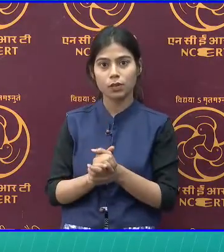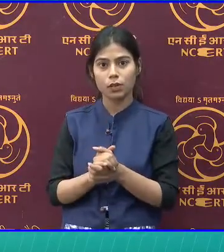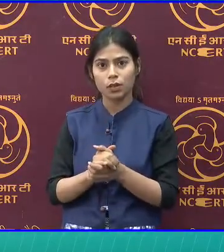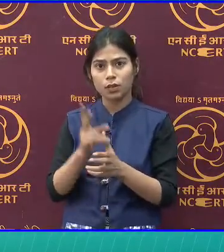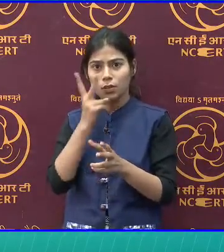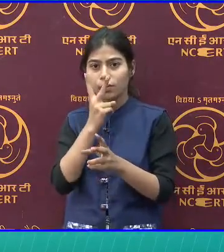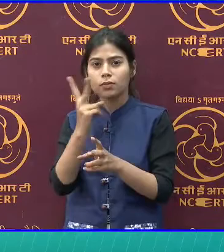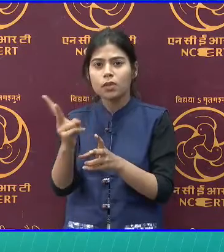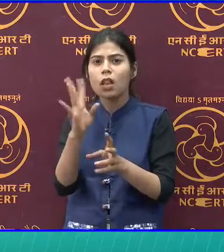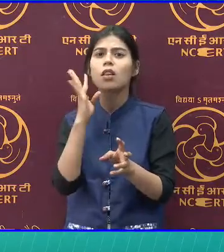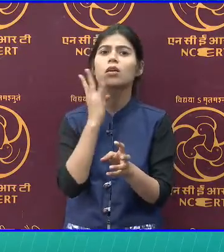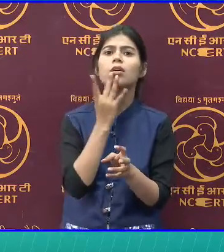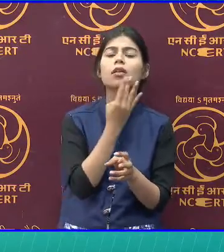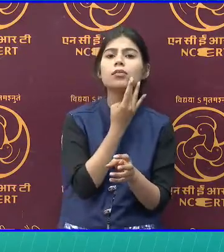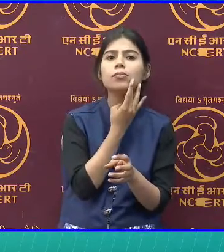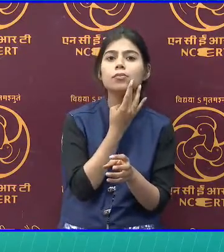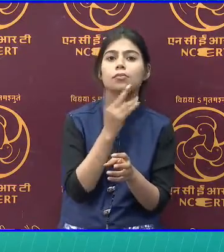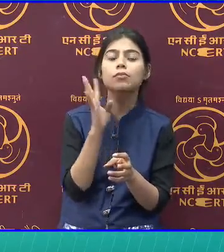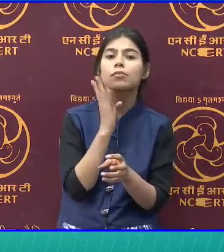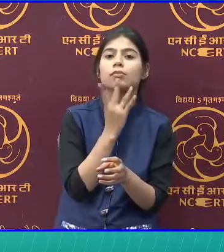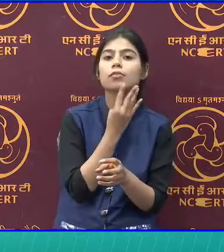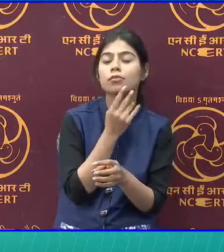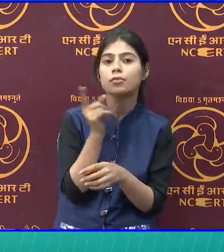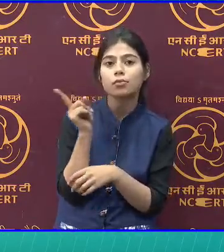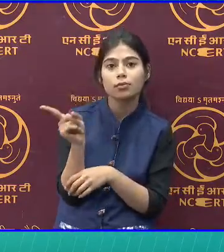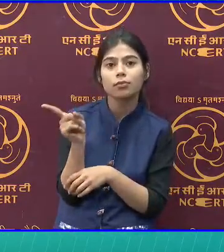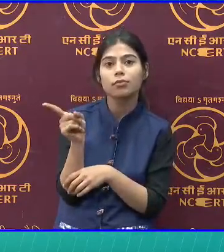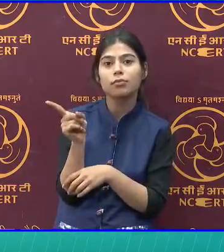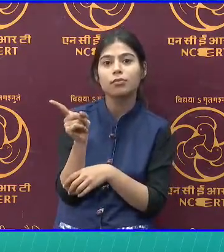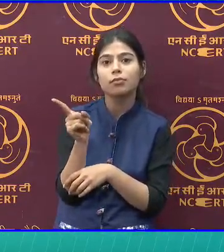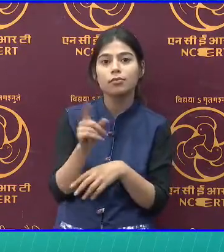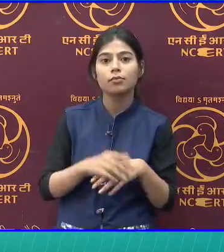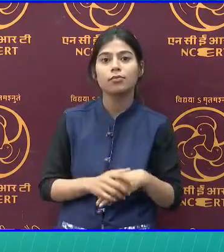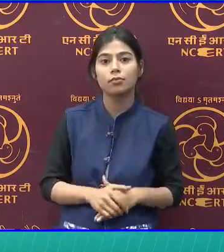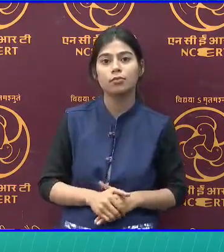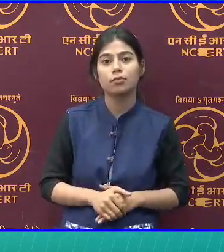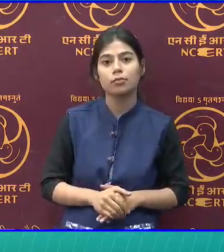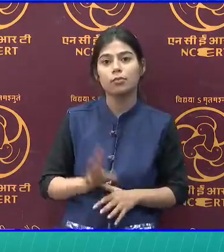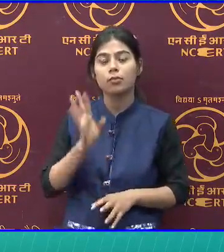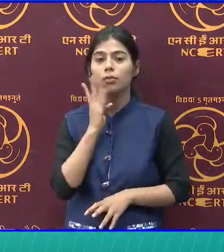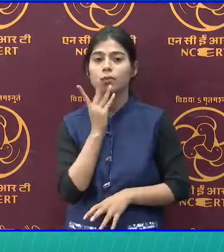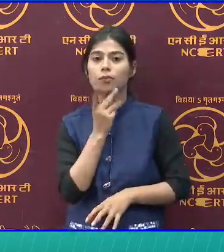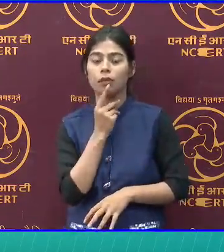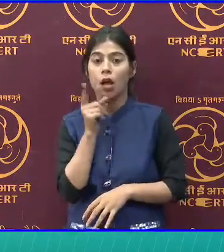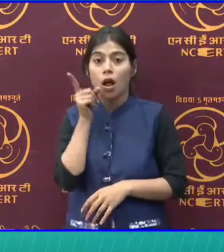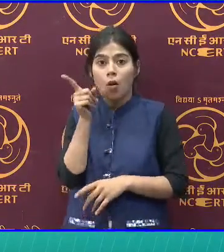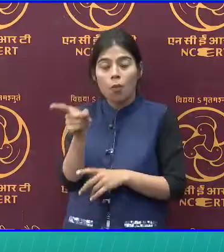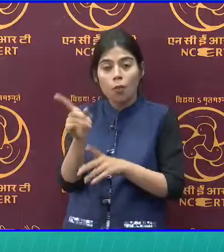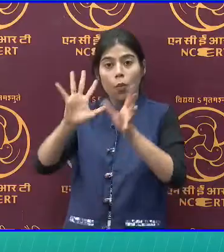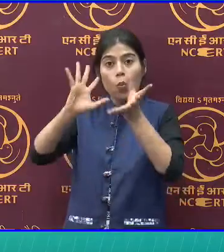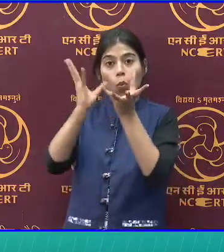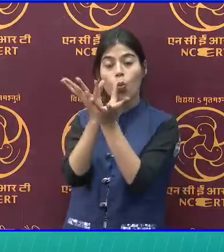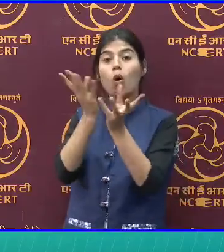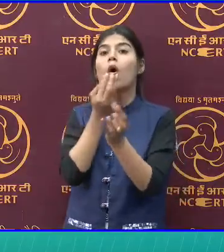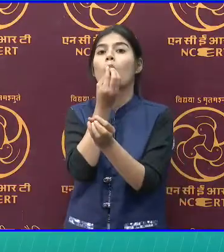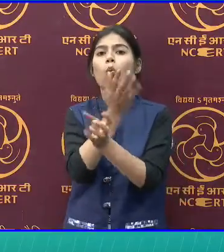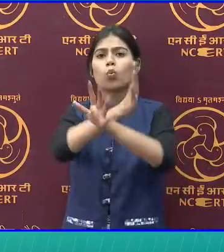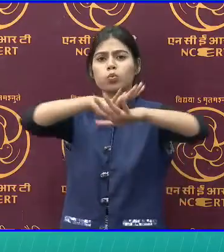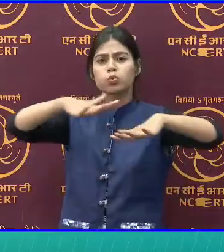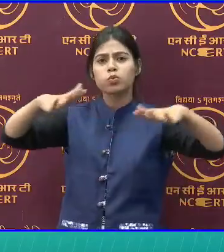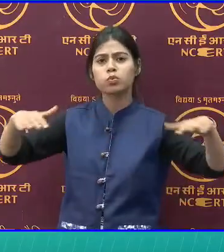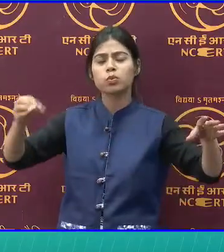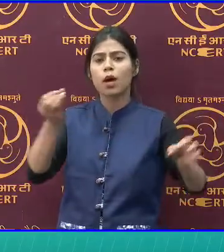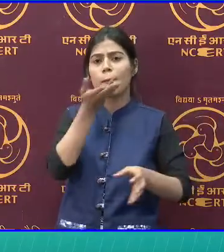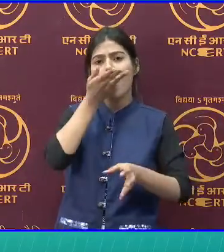the colors, if you look at the colors, the ocean color is